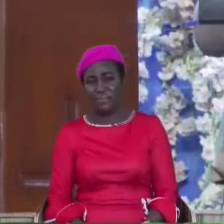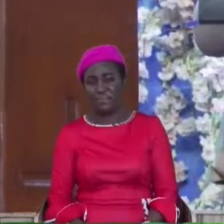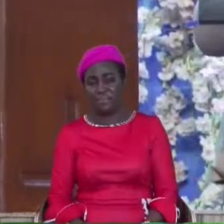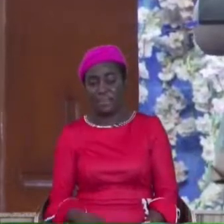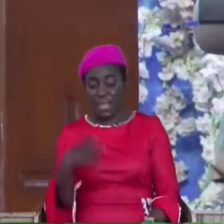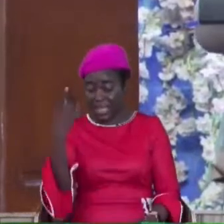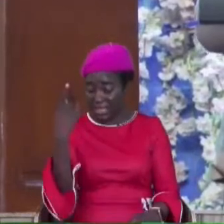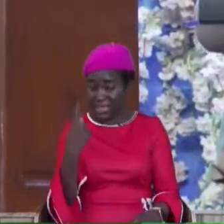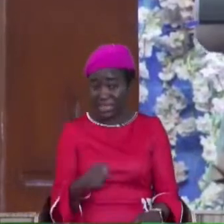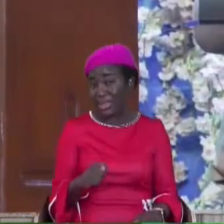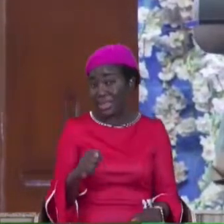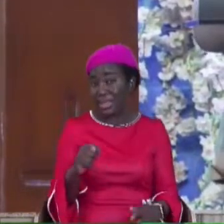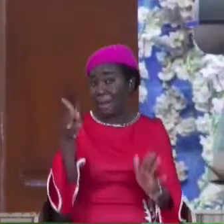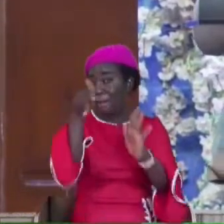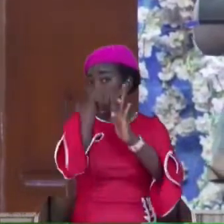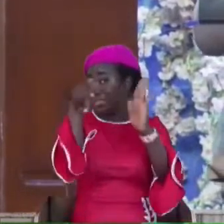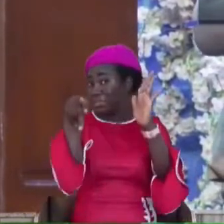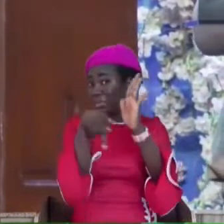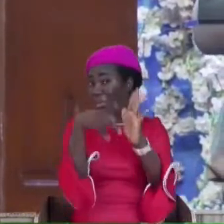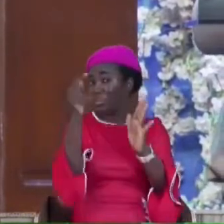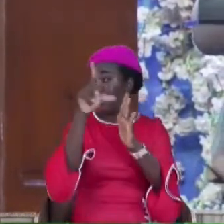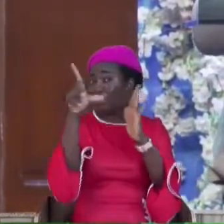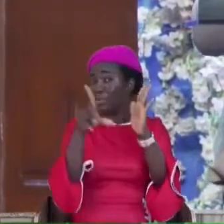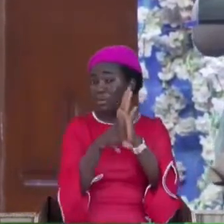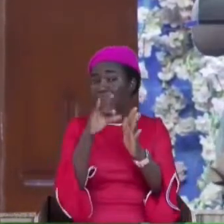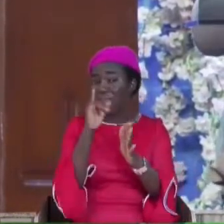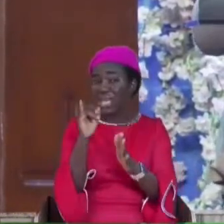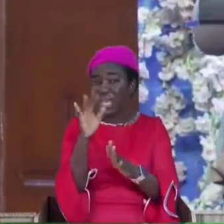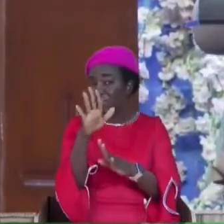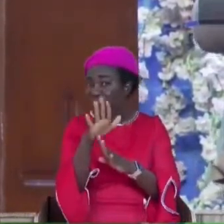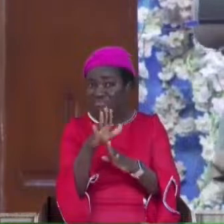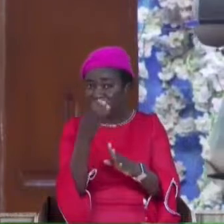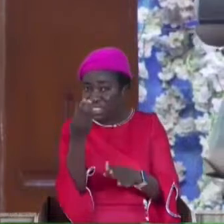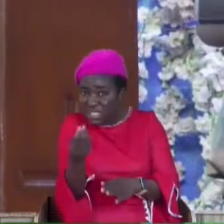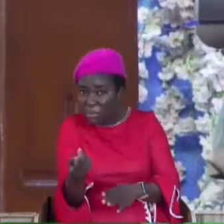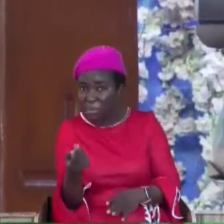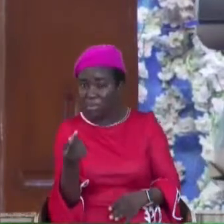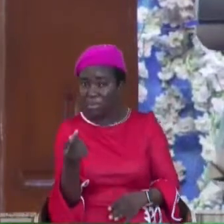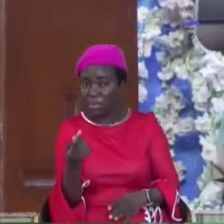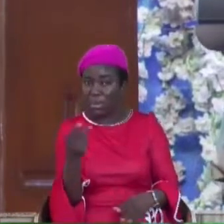The principle is very simple. Kill or be killed.